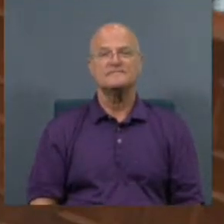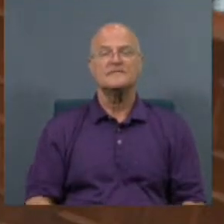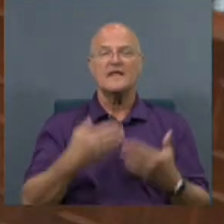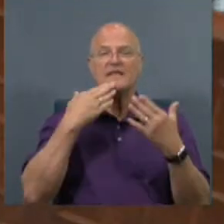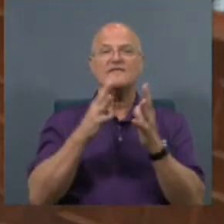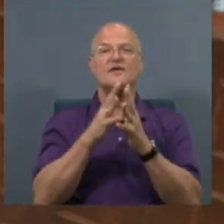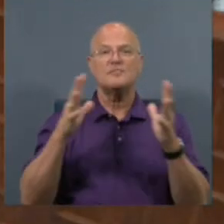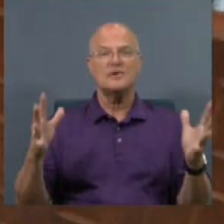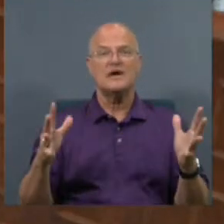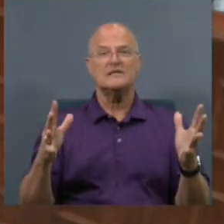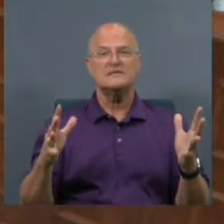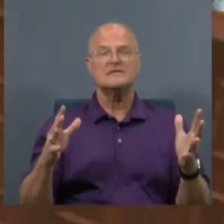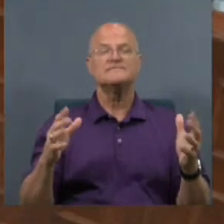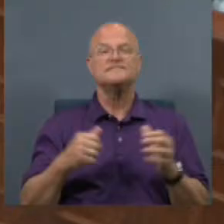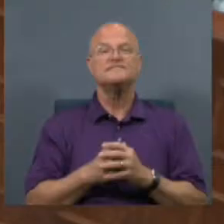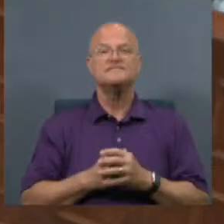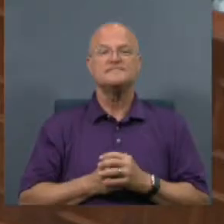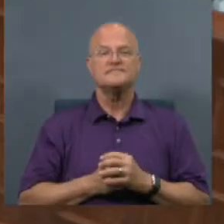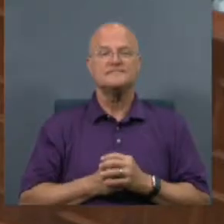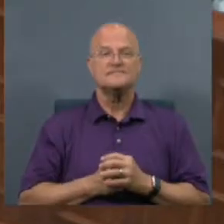Thank you very much, Monty.